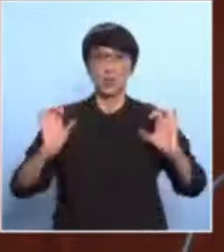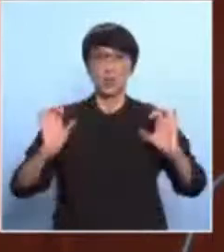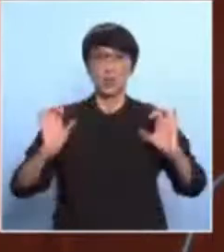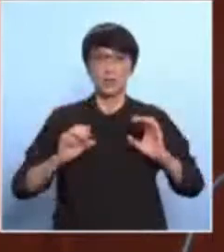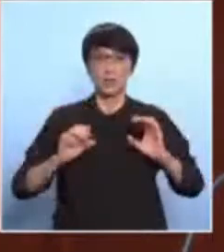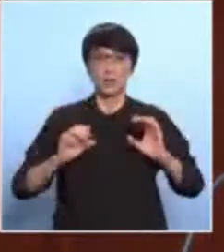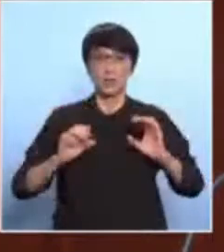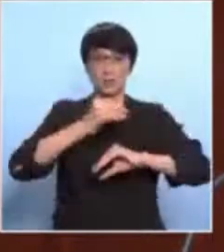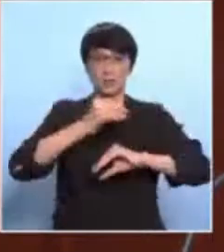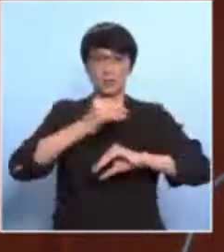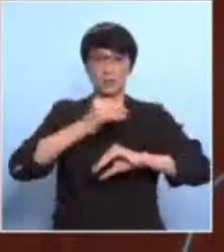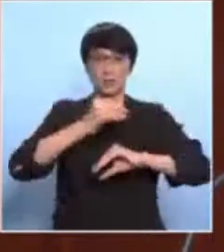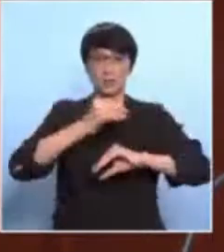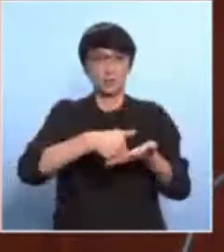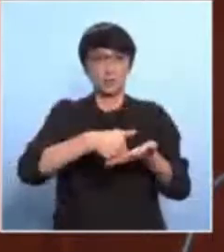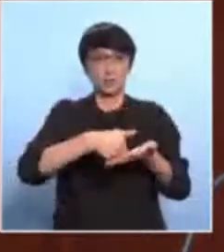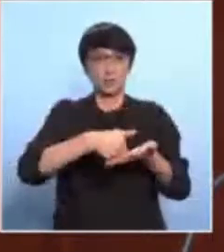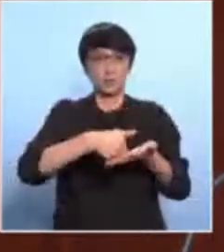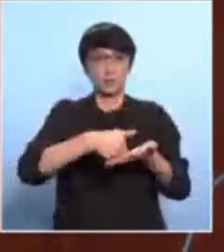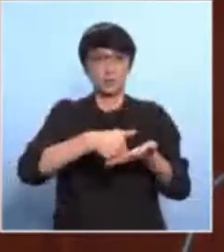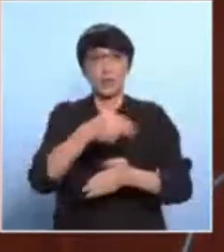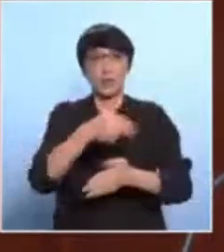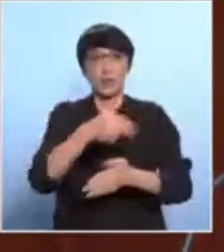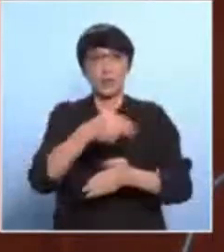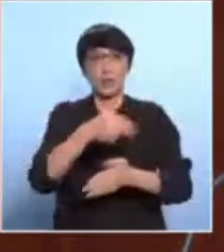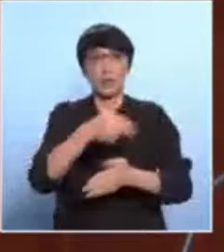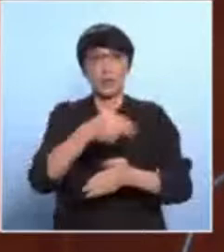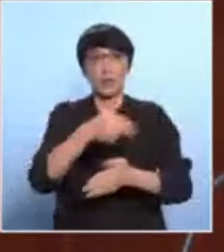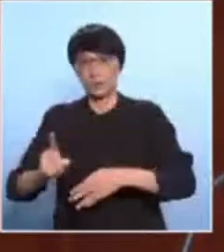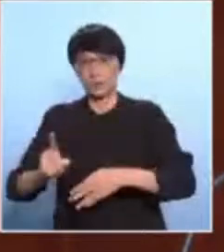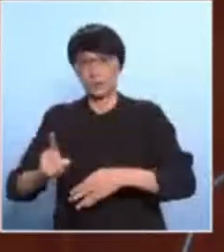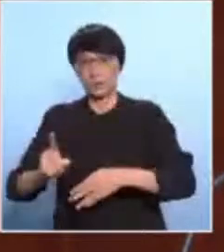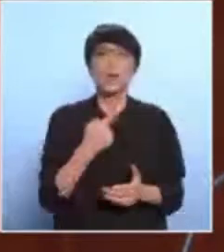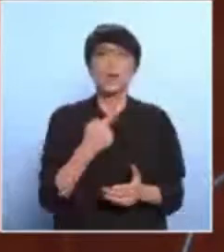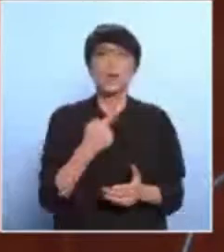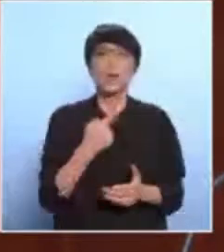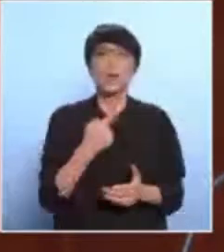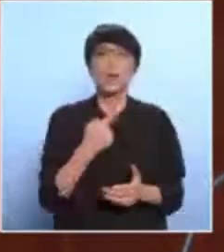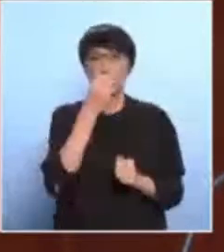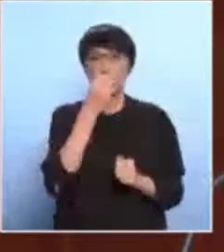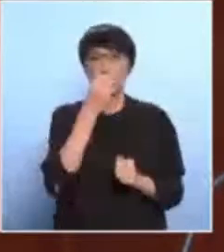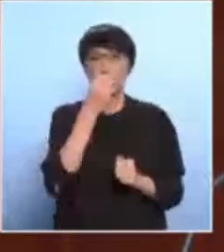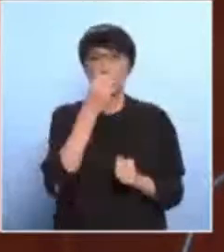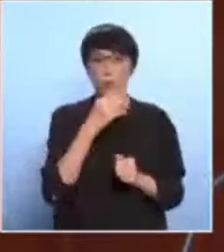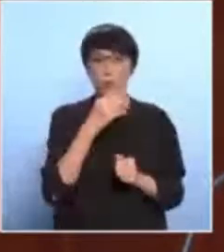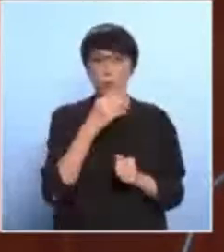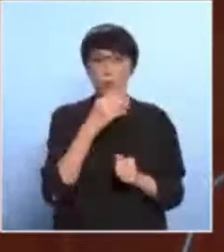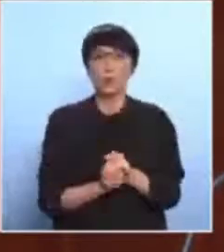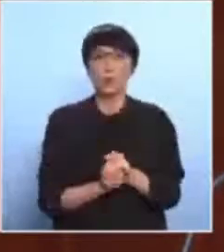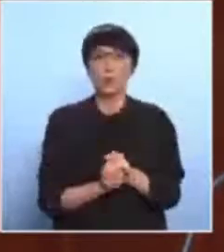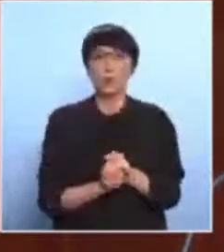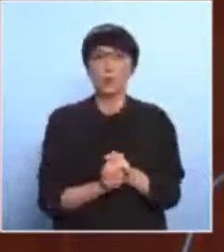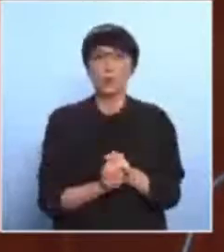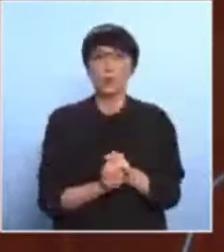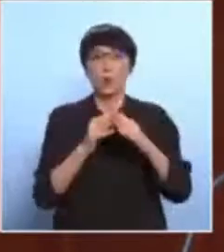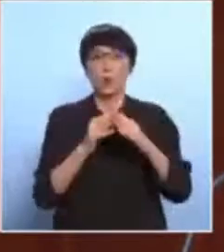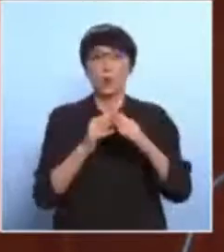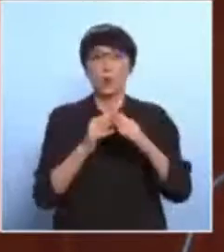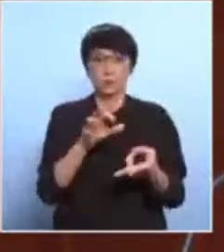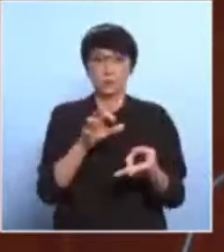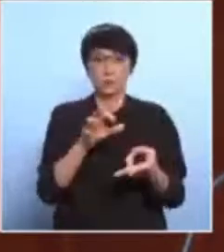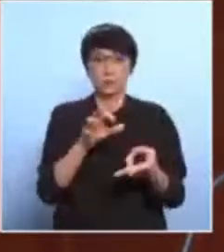for private development projects. We will ask the Hong Kong Housing Society, the Urban Renewal